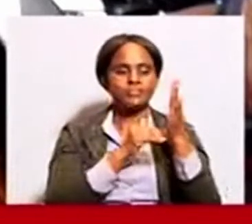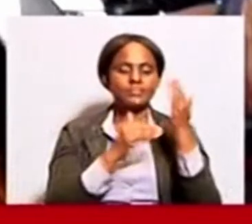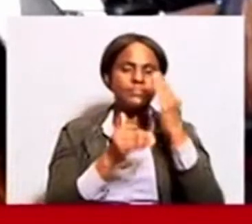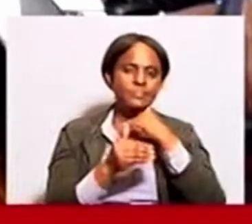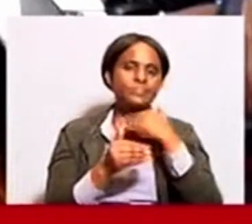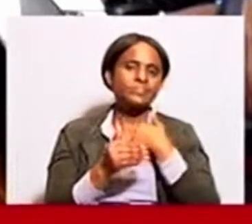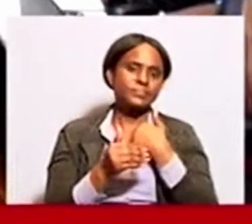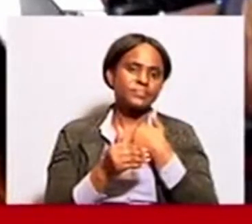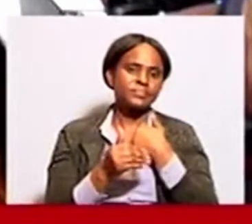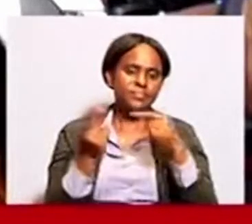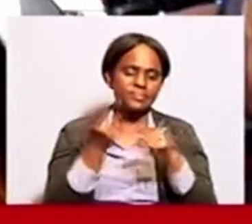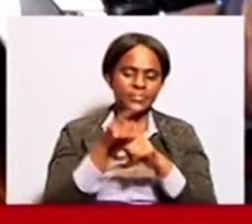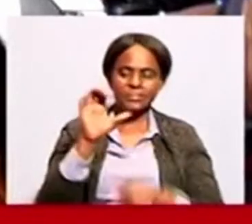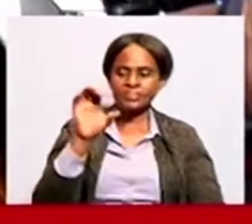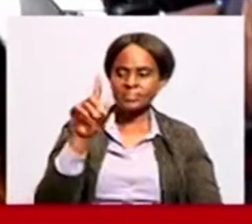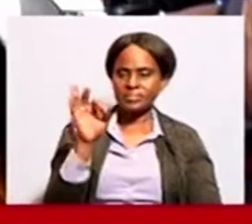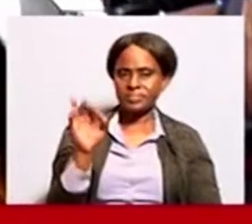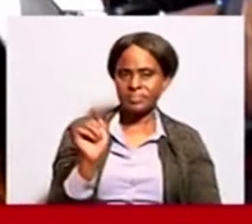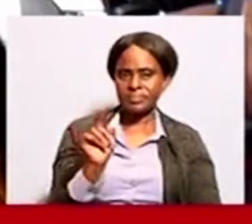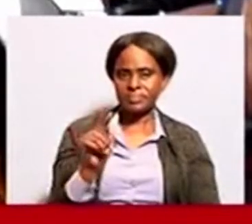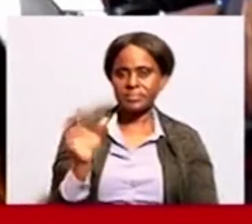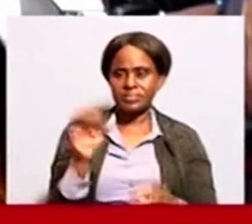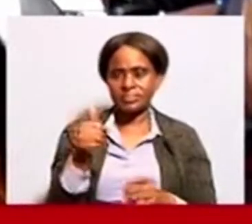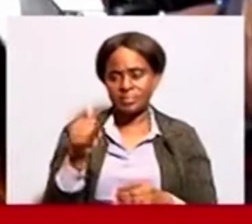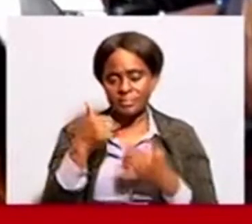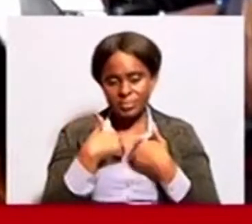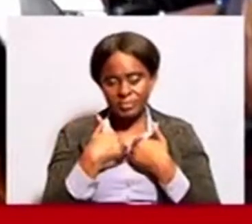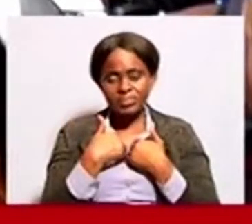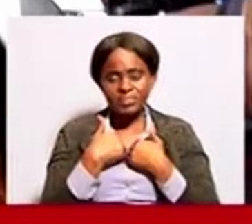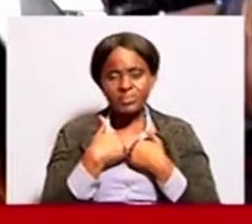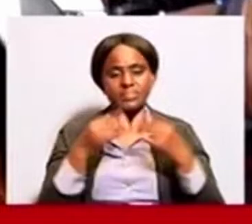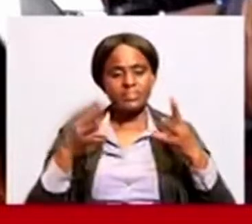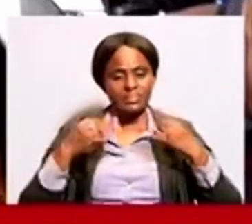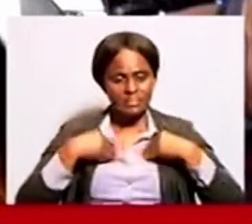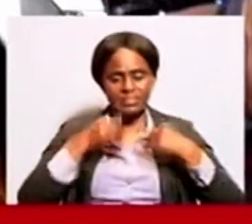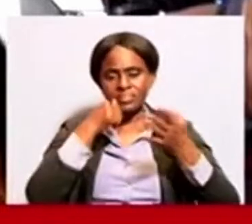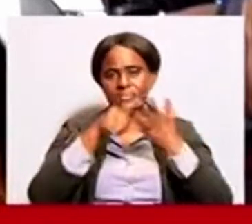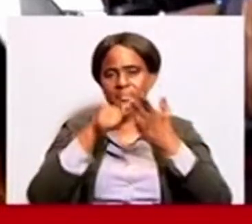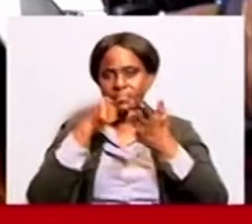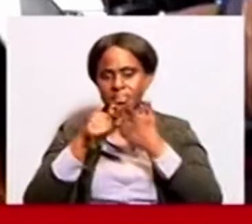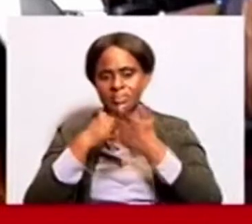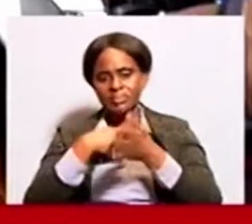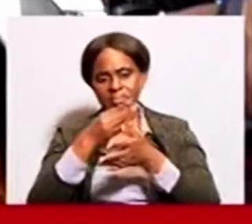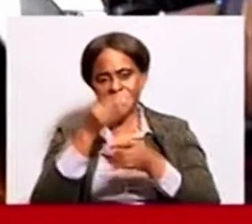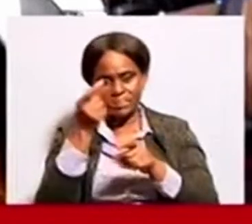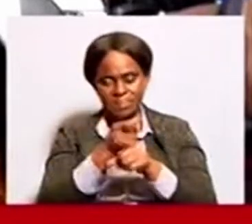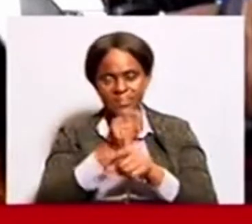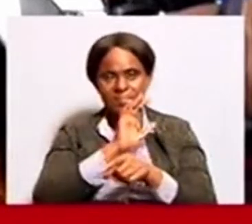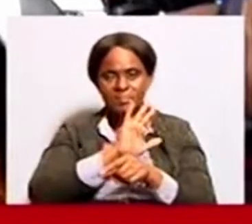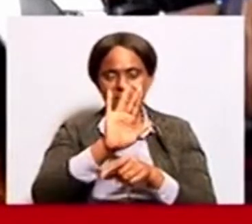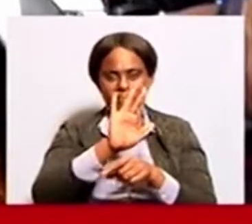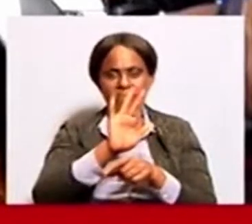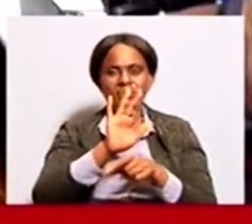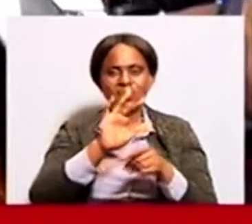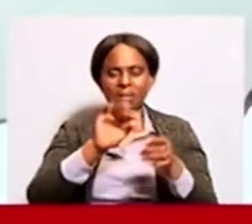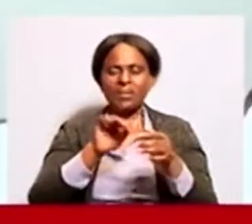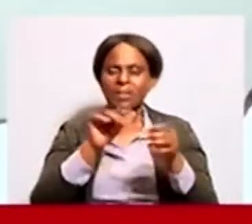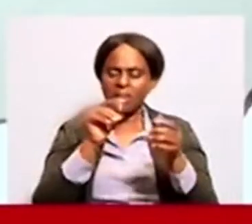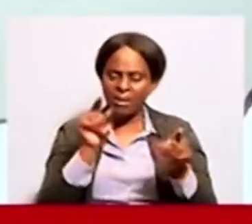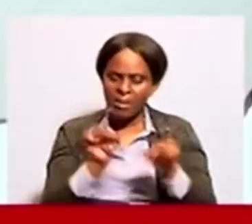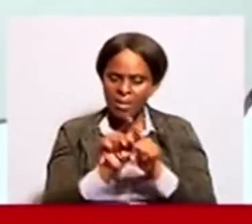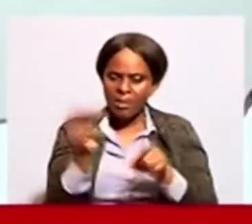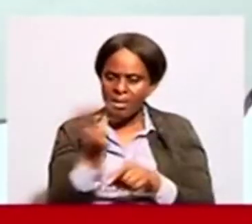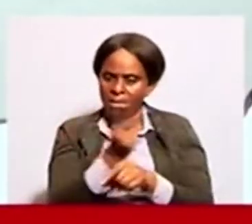from the CDF committee. You've got the acceptance letters that are coming from there. Armed with those